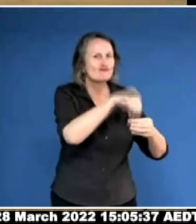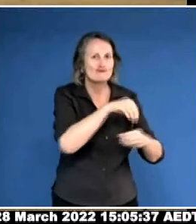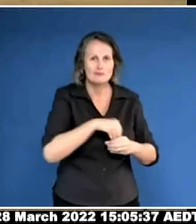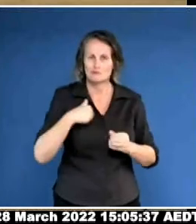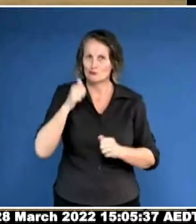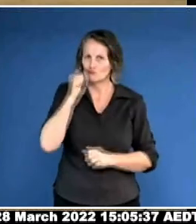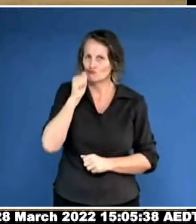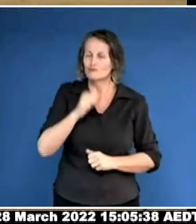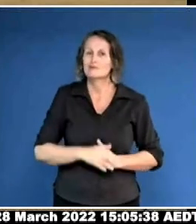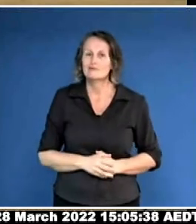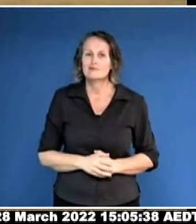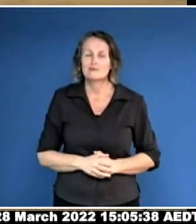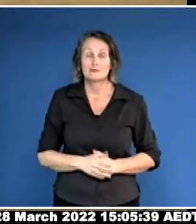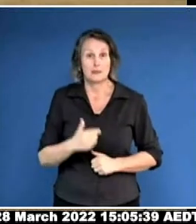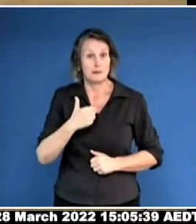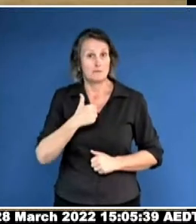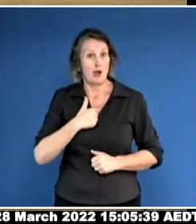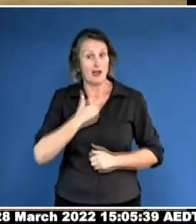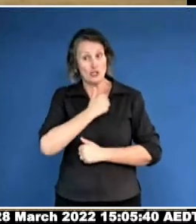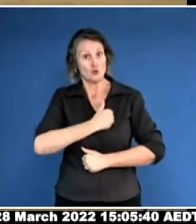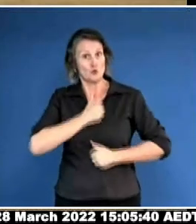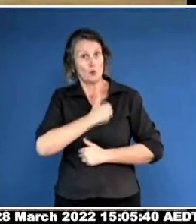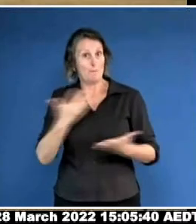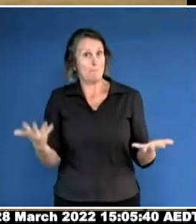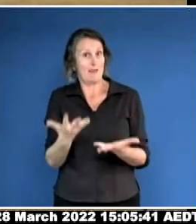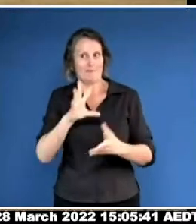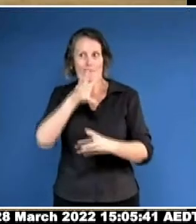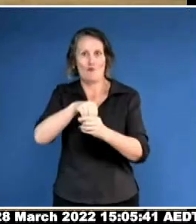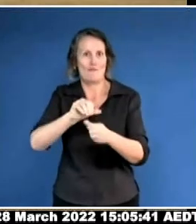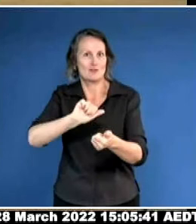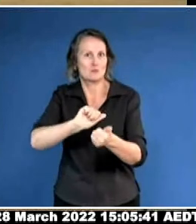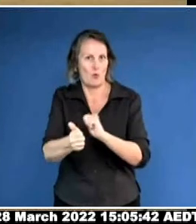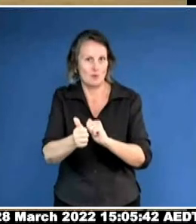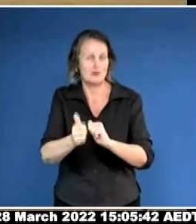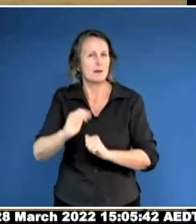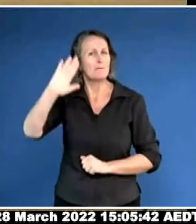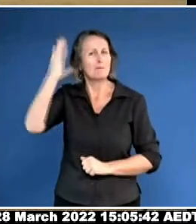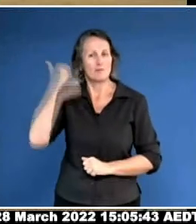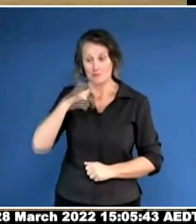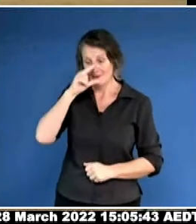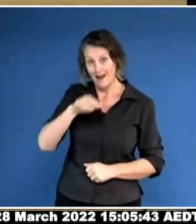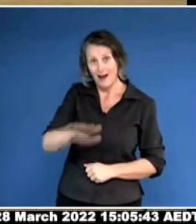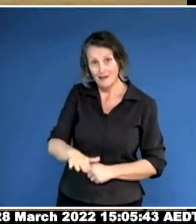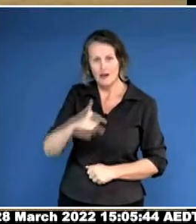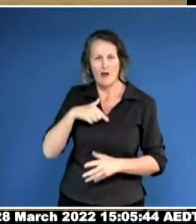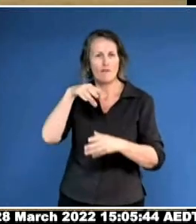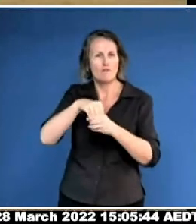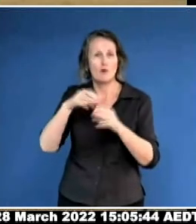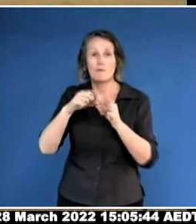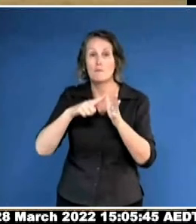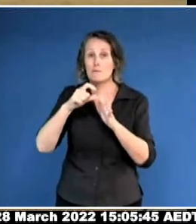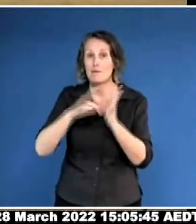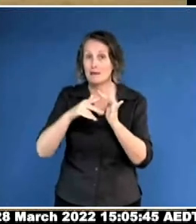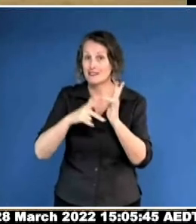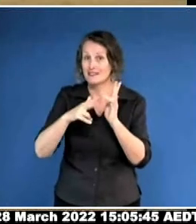I enjoy playing sports rather than watching them. In my childhood, I played badminton and loved the trampoline